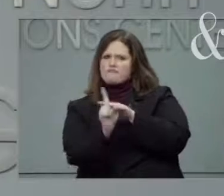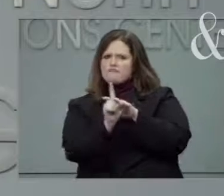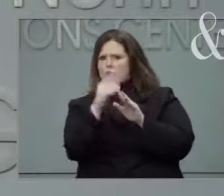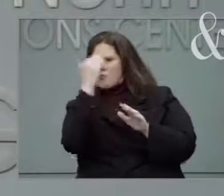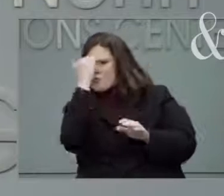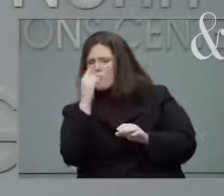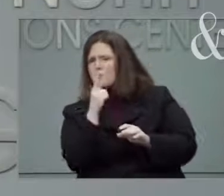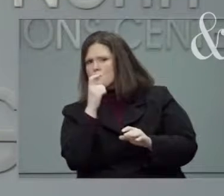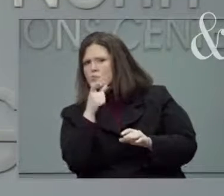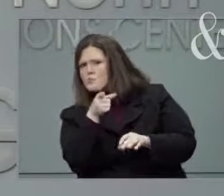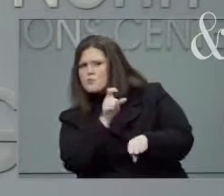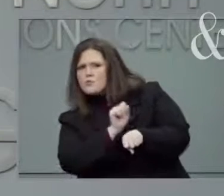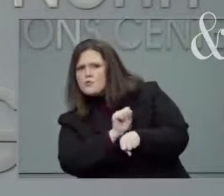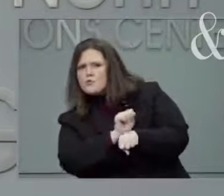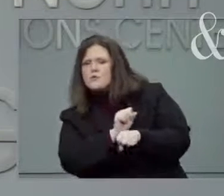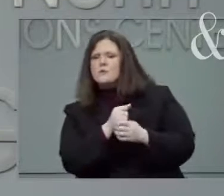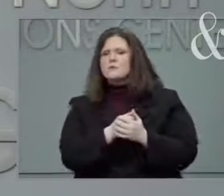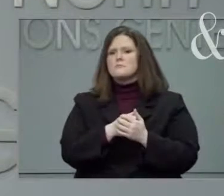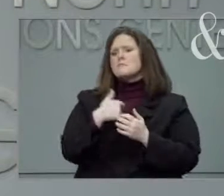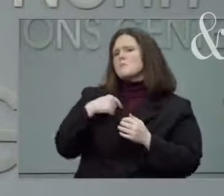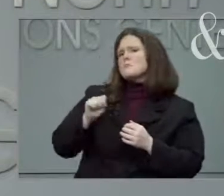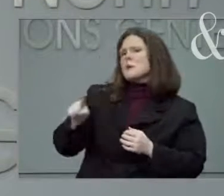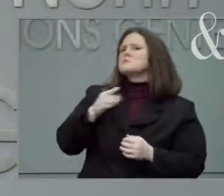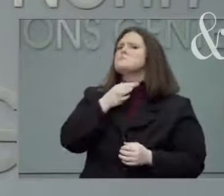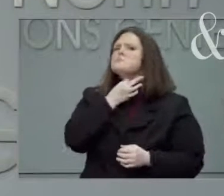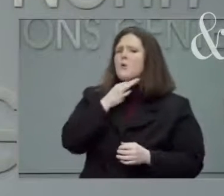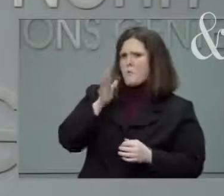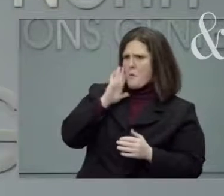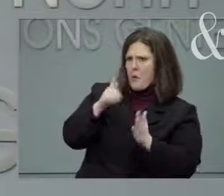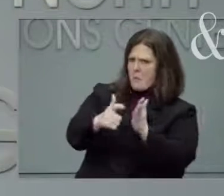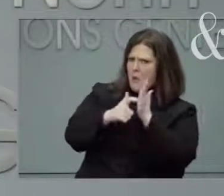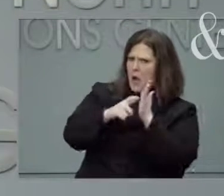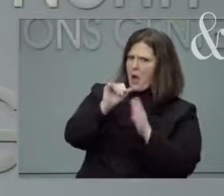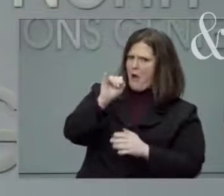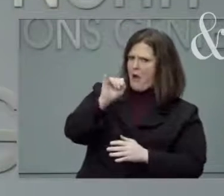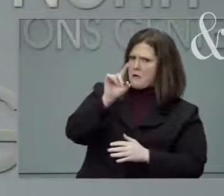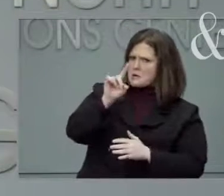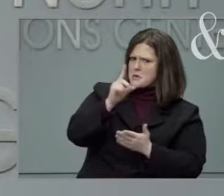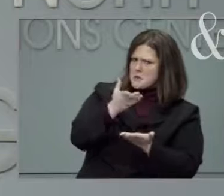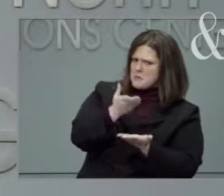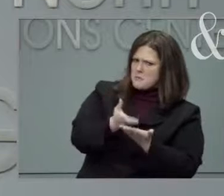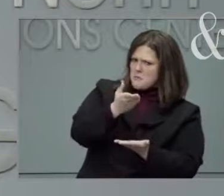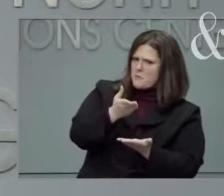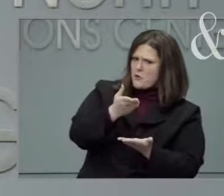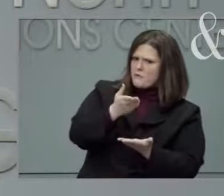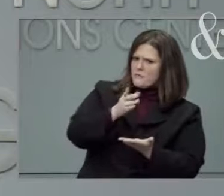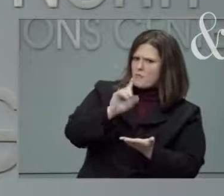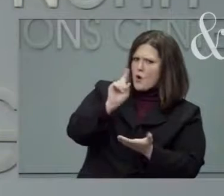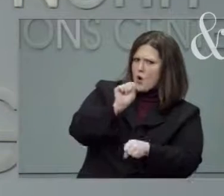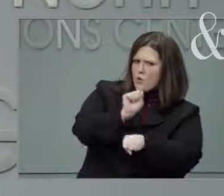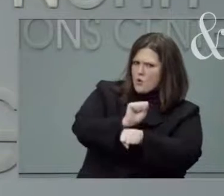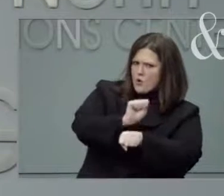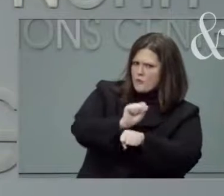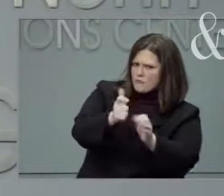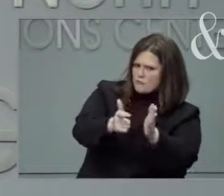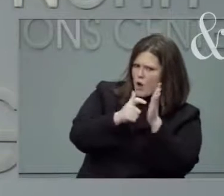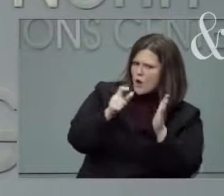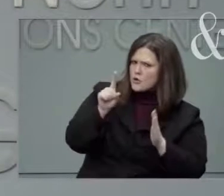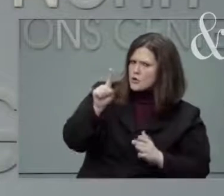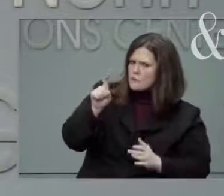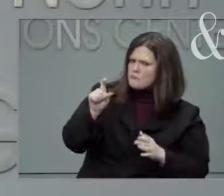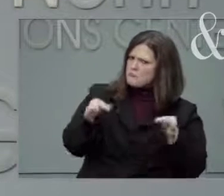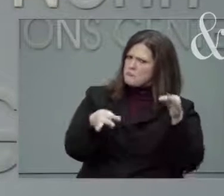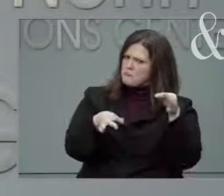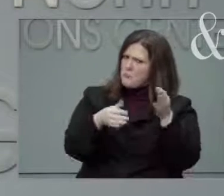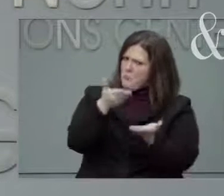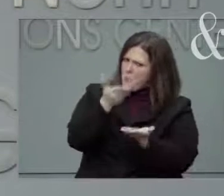be any ID requirement for people to prove their employment status?